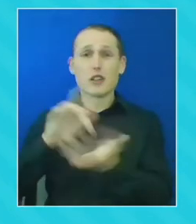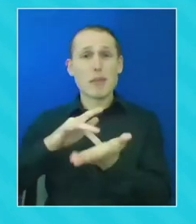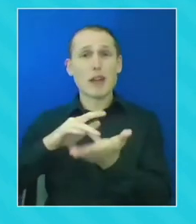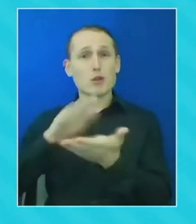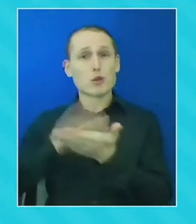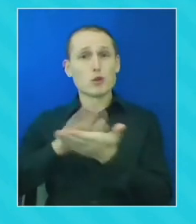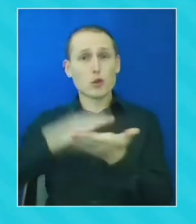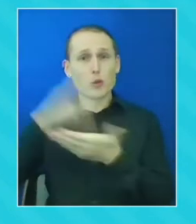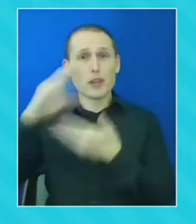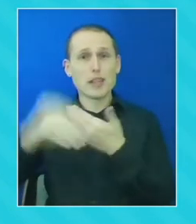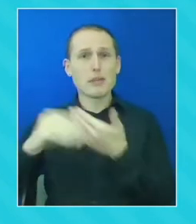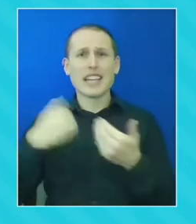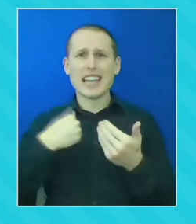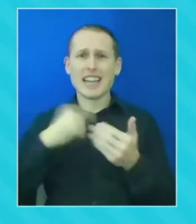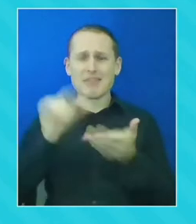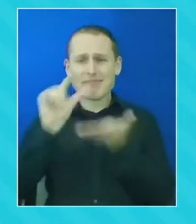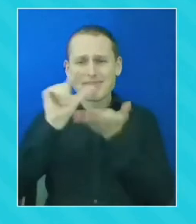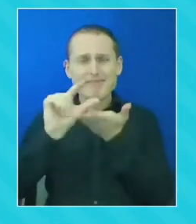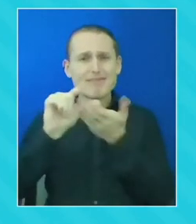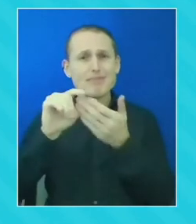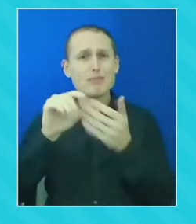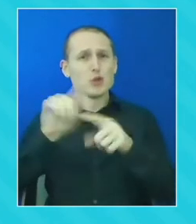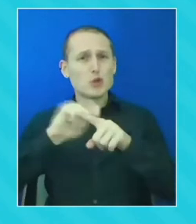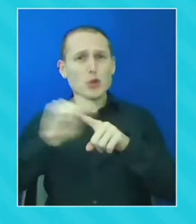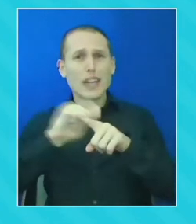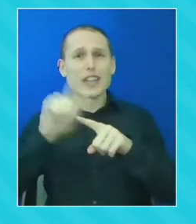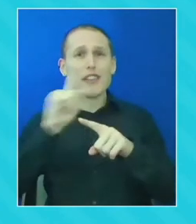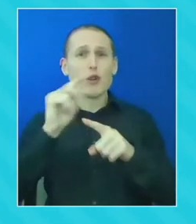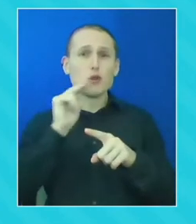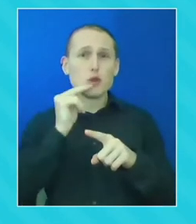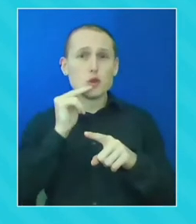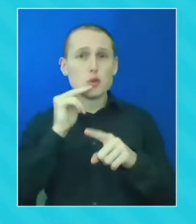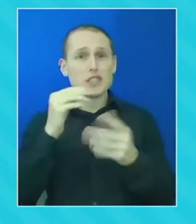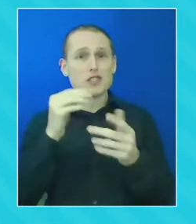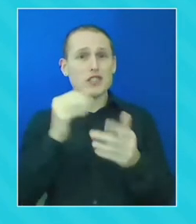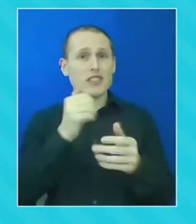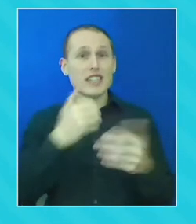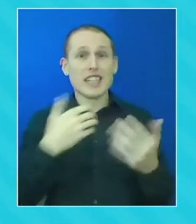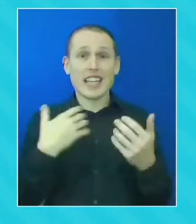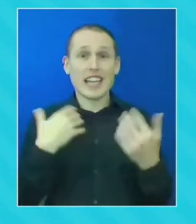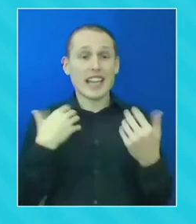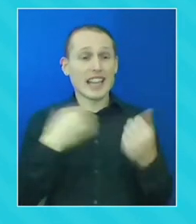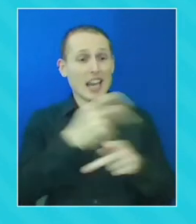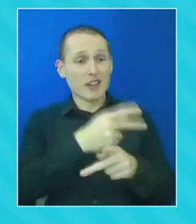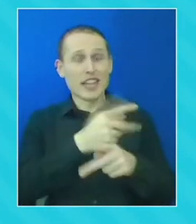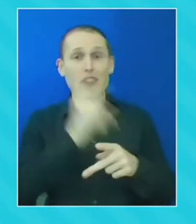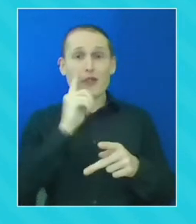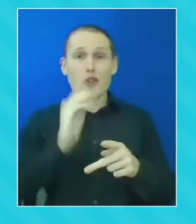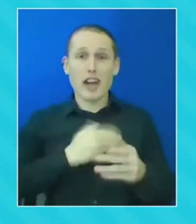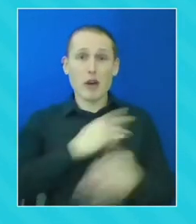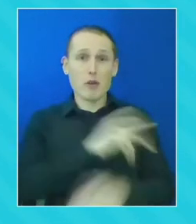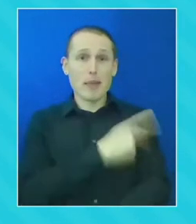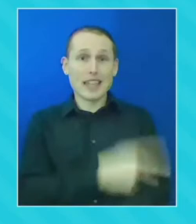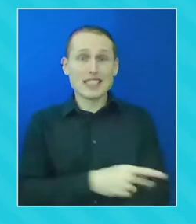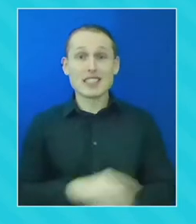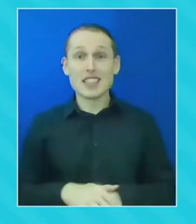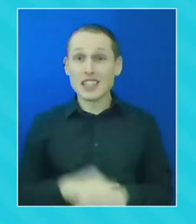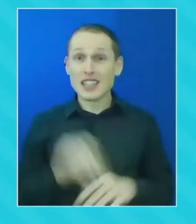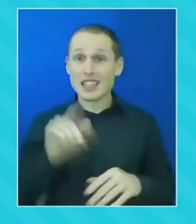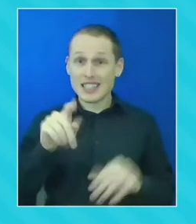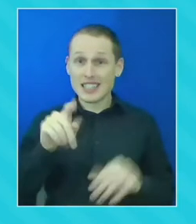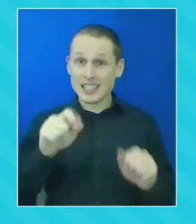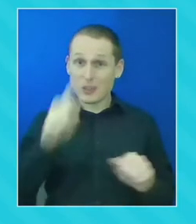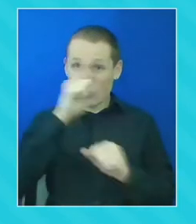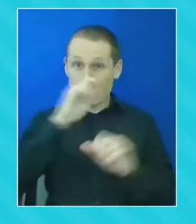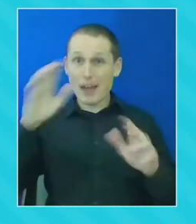substantial training in nutrition integration in the healthcare of our patients. Can you imagine one of the leading risk factors for worsening